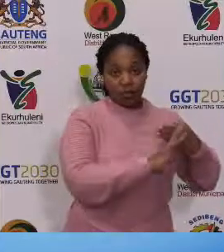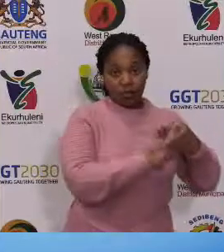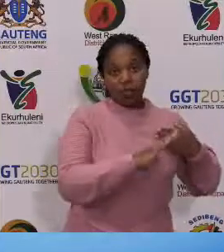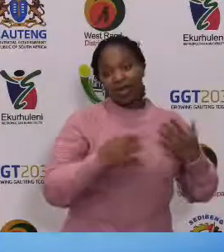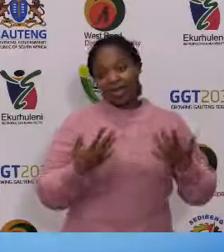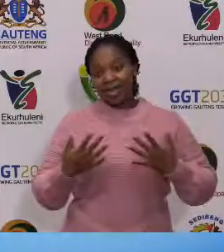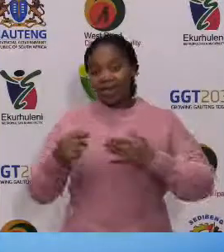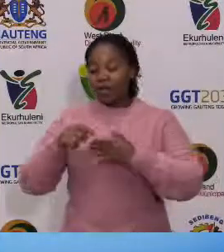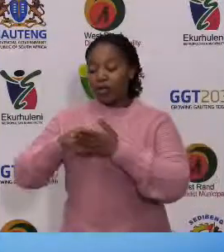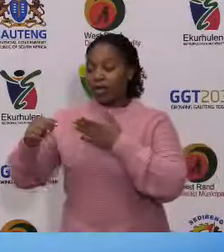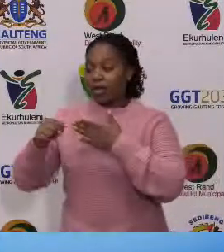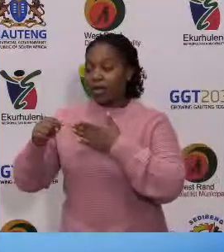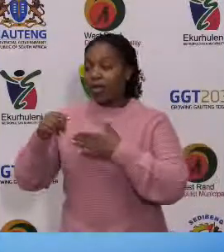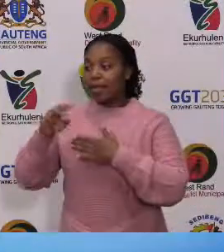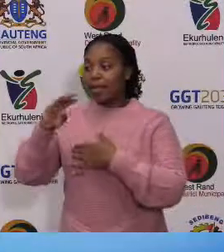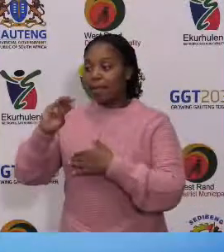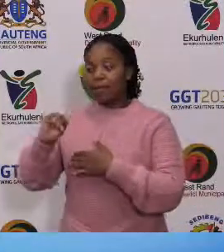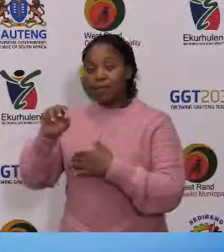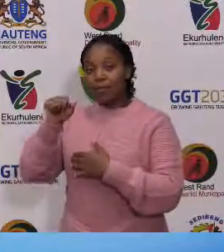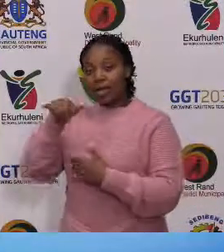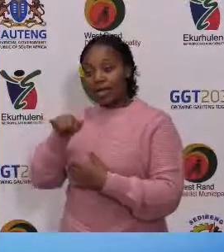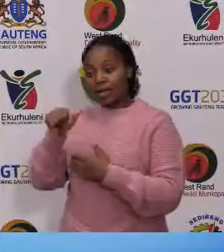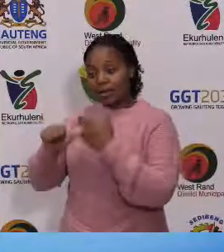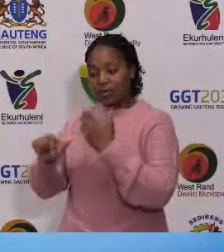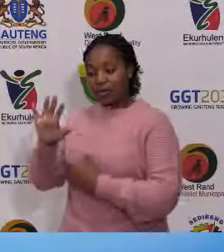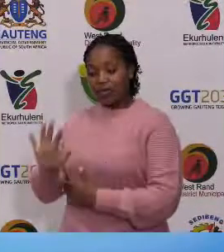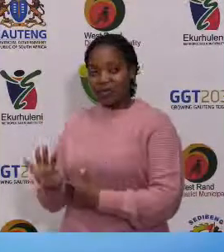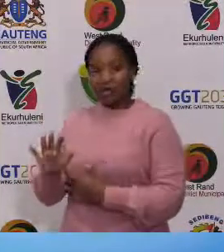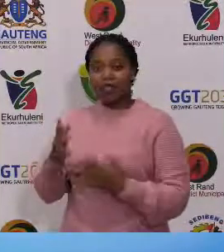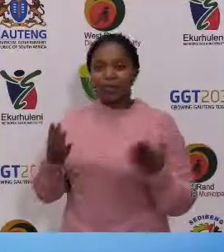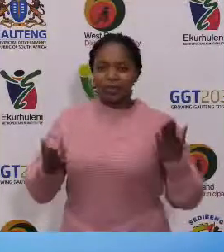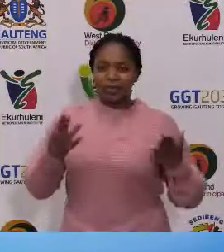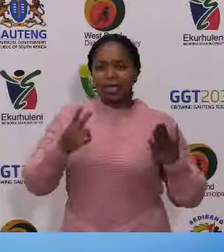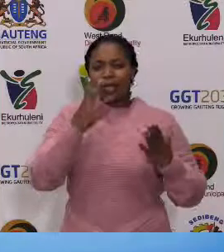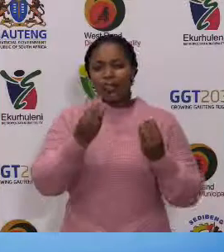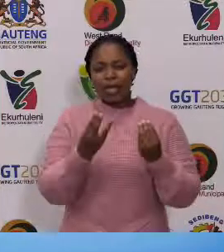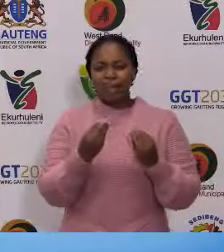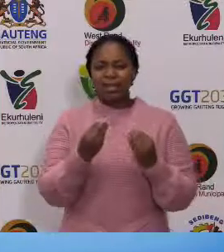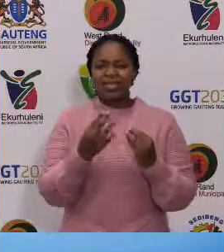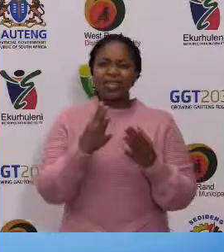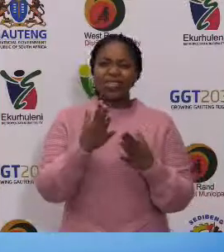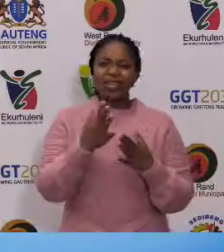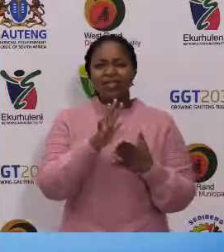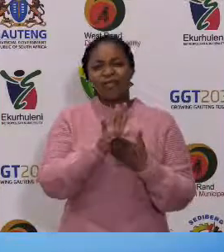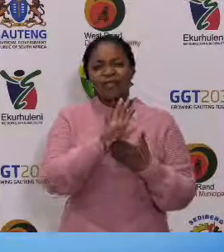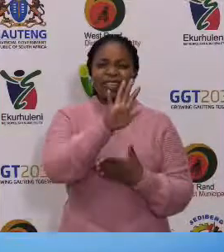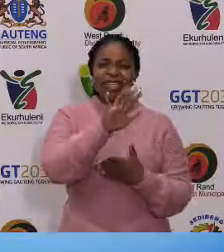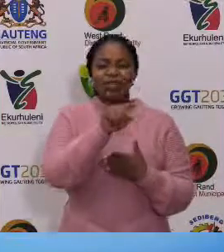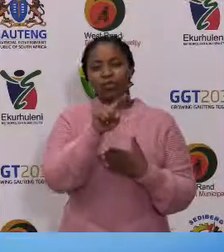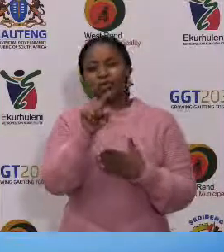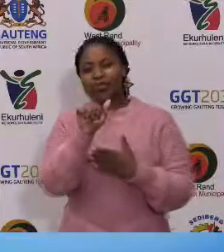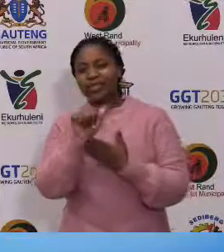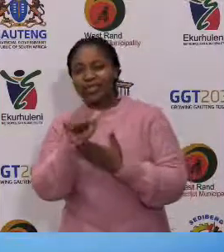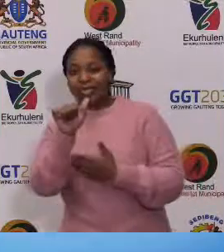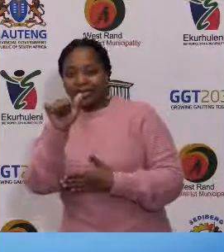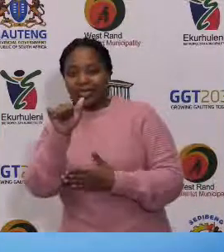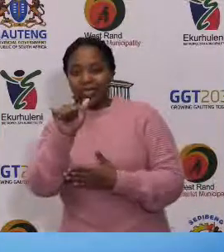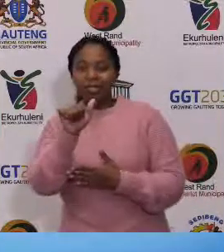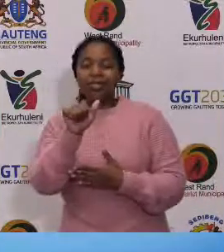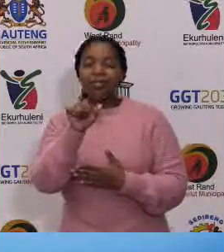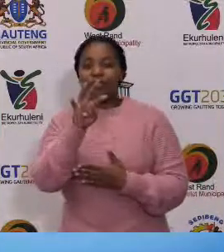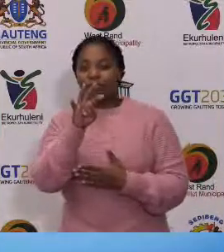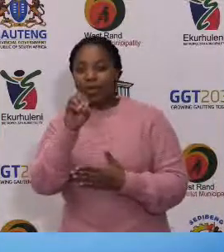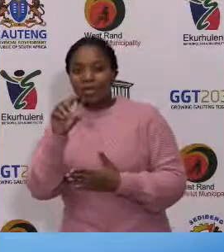that the number of new cases was about 15 to 16 per 100,000. The number of new hospitalizations were